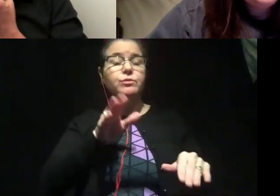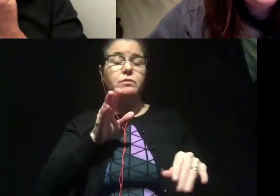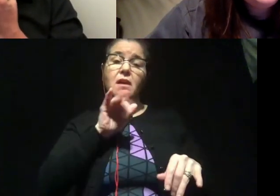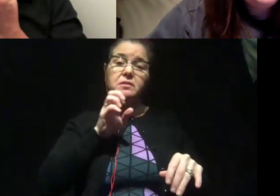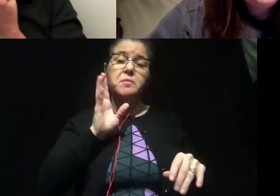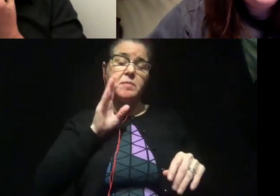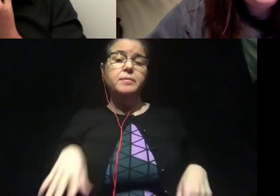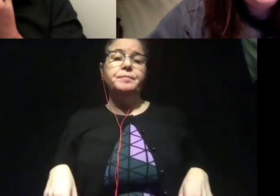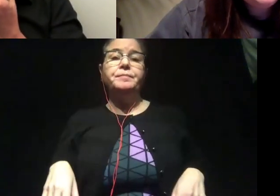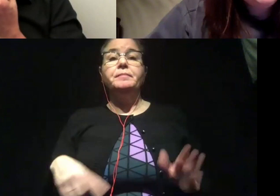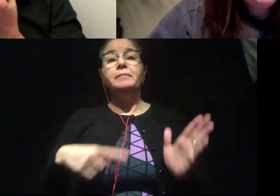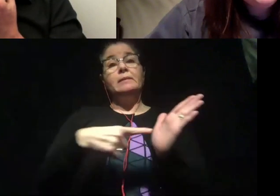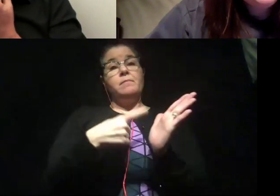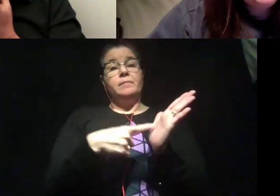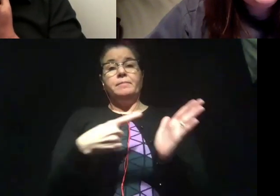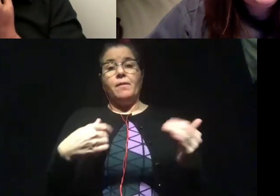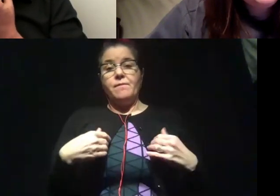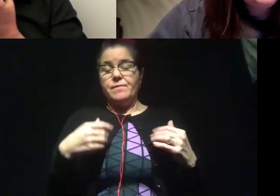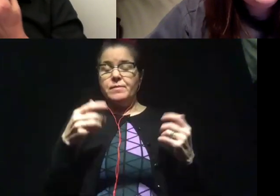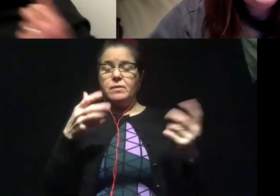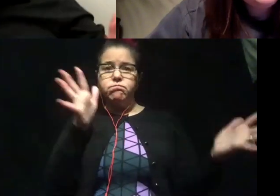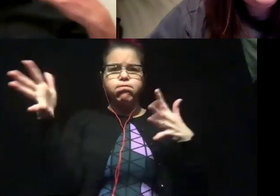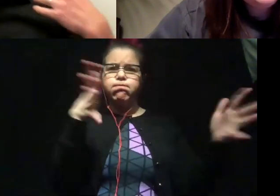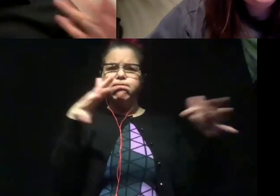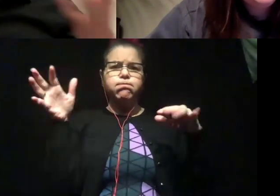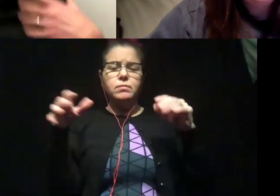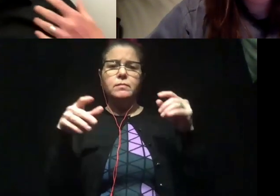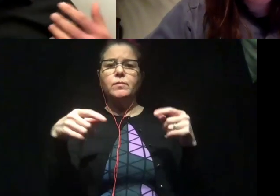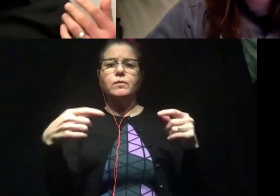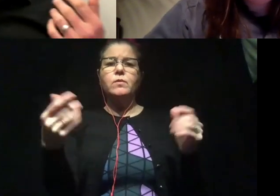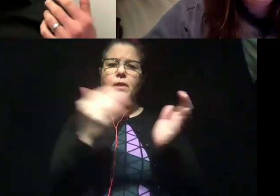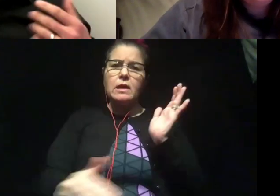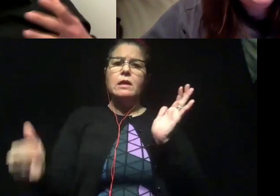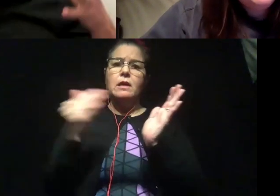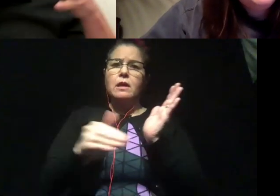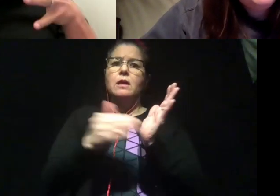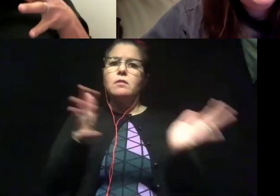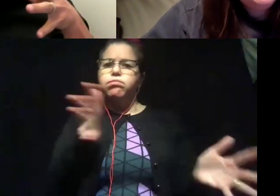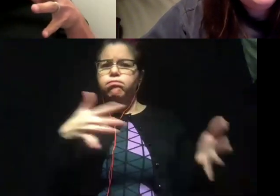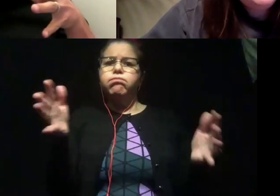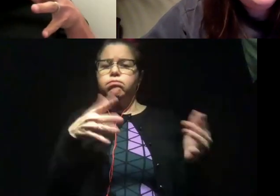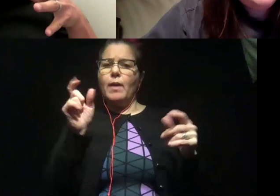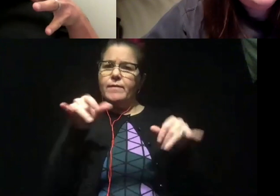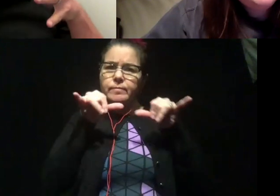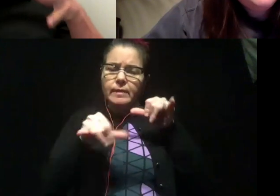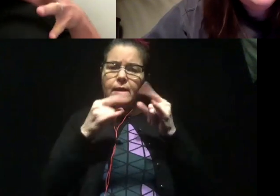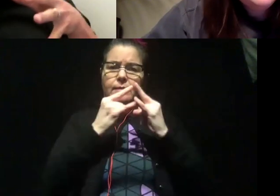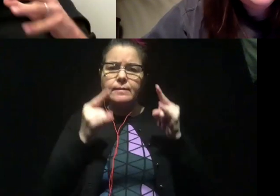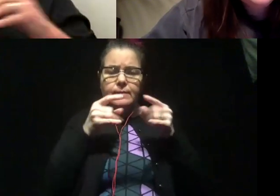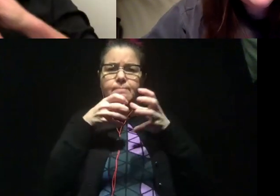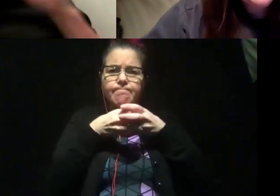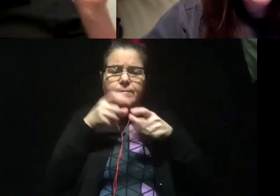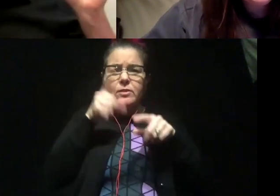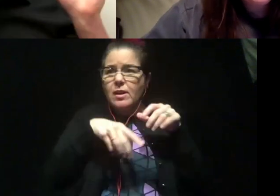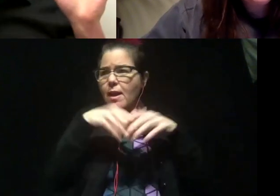though, one year we had a bunch of storms come in where we kept getting storm after storm, and we'd have to stay in our tents and couldn't go out and